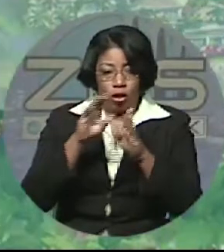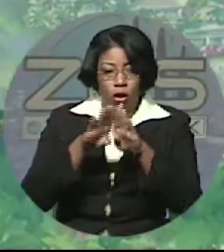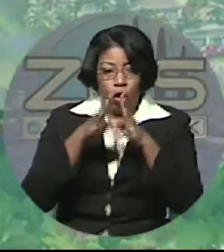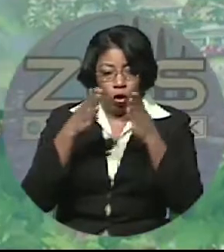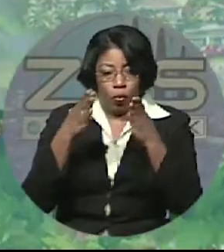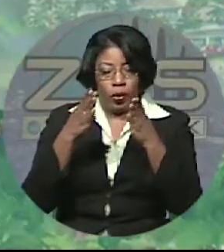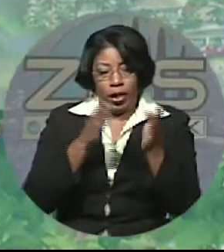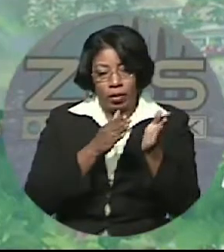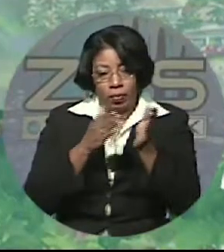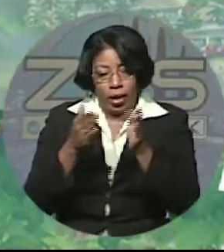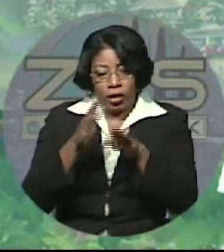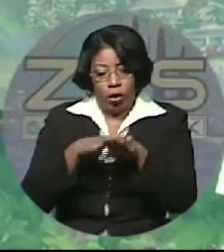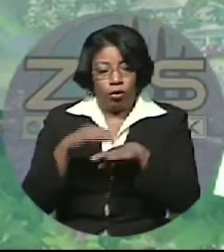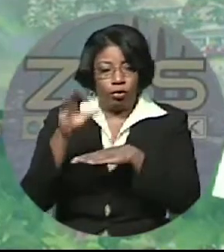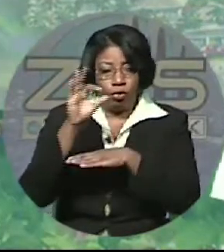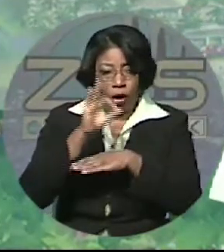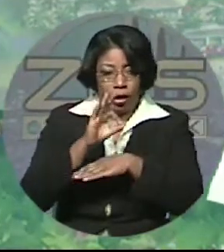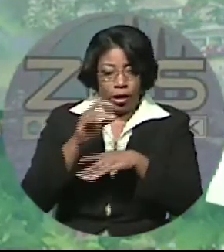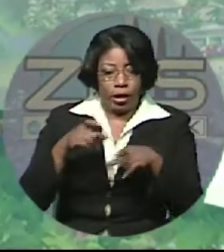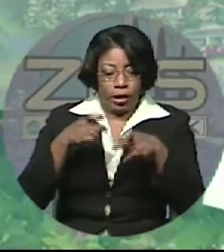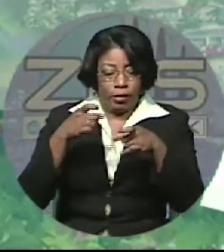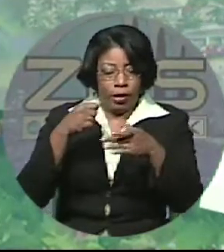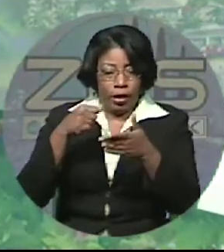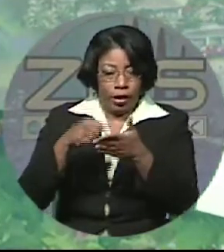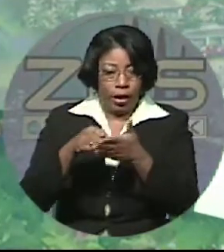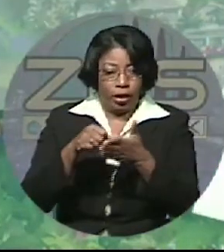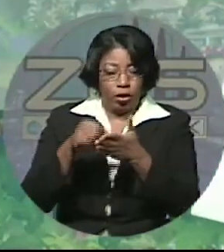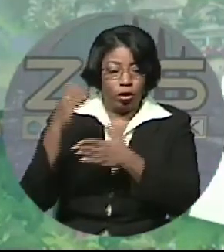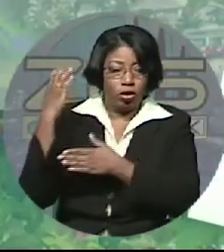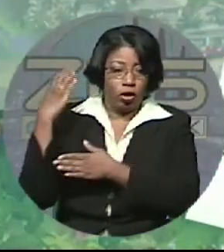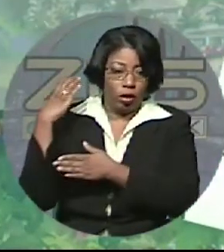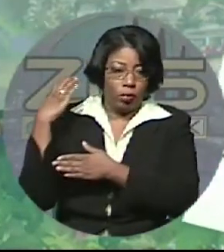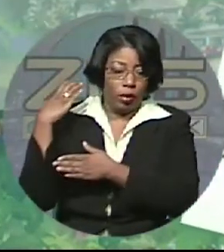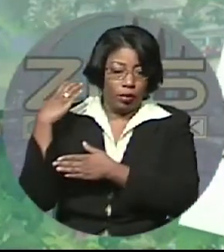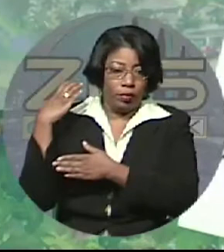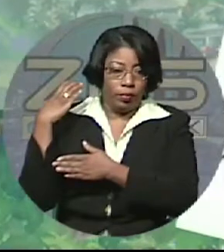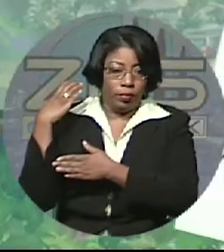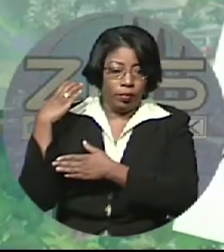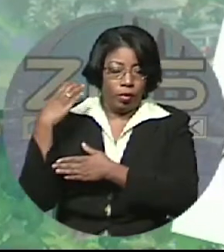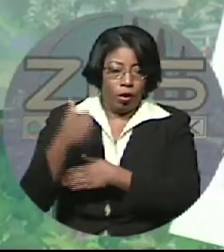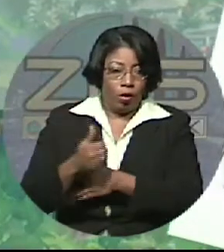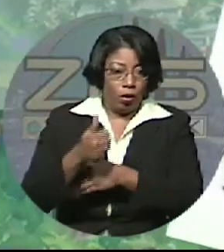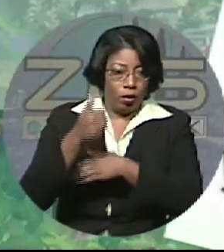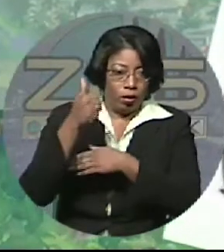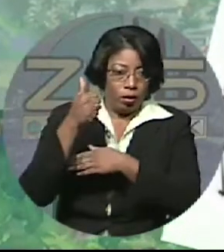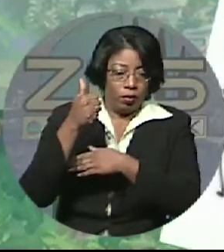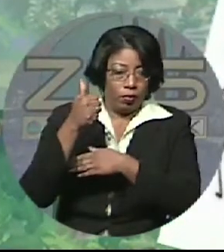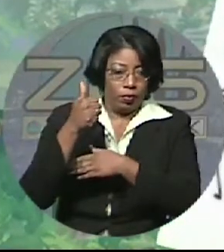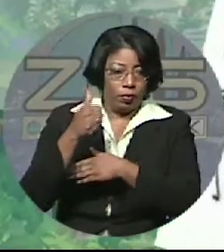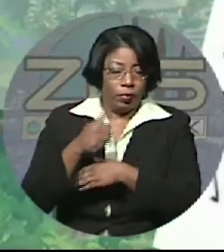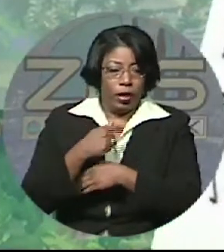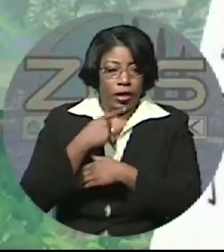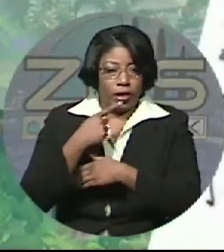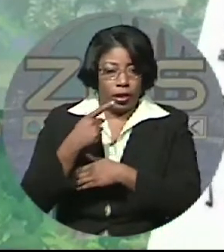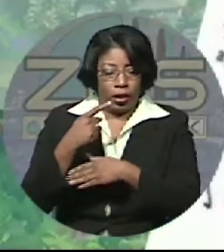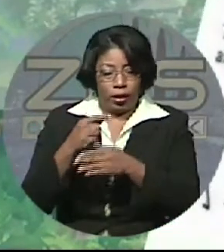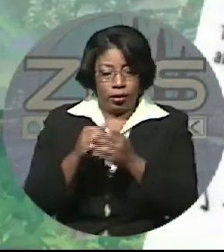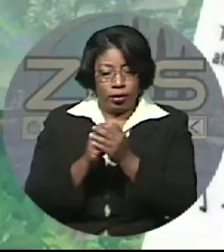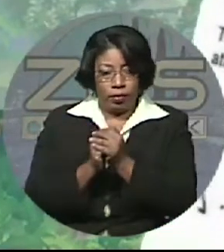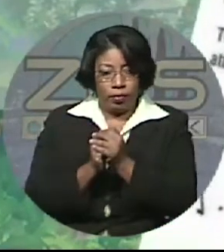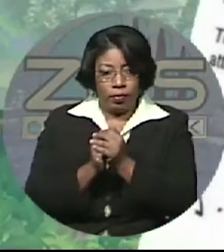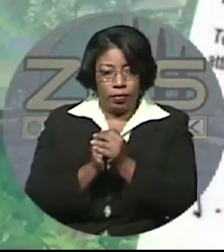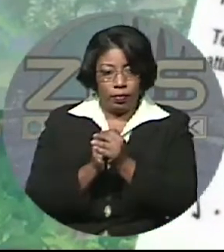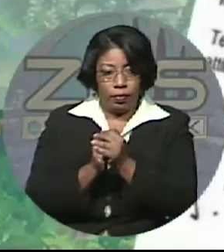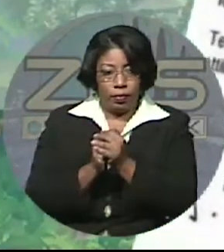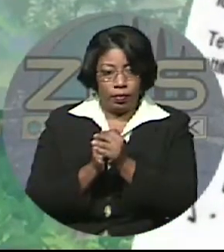notice confirmed in a letter to the staff at Baha Mar Resort from the chairman and chief executive officer, Sarkis Mizrilian. The chairman and CEO said